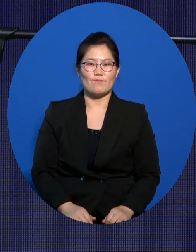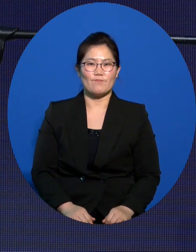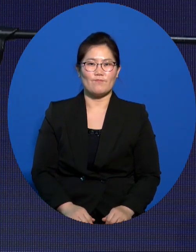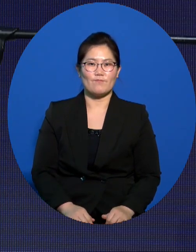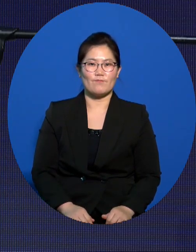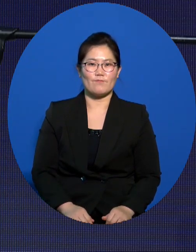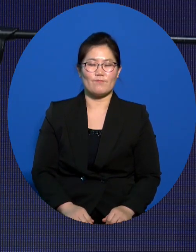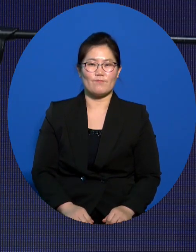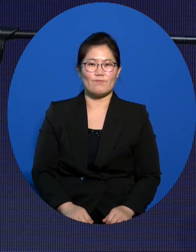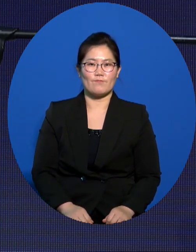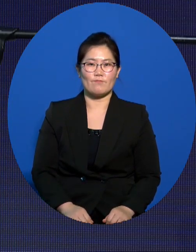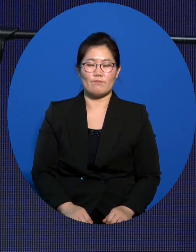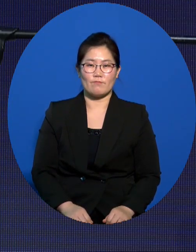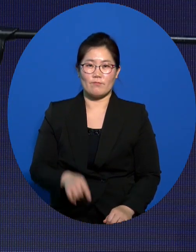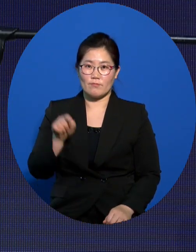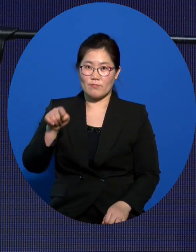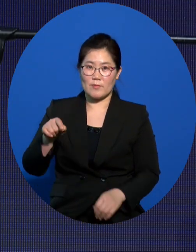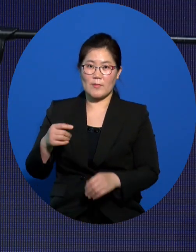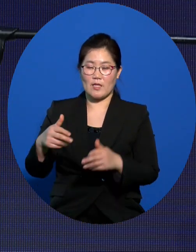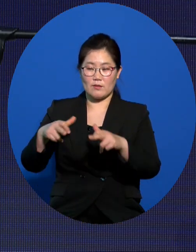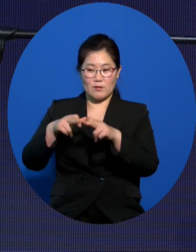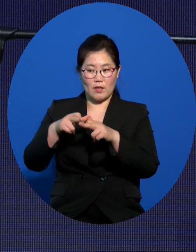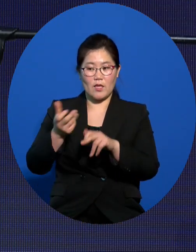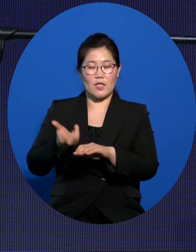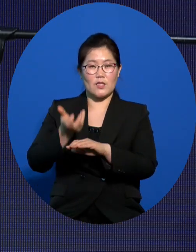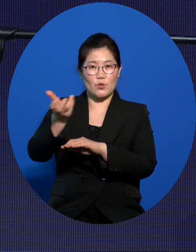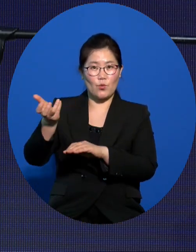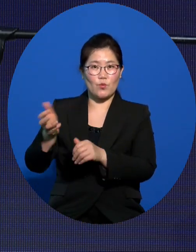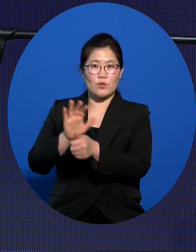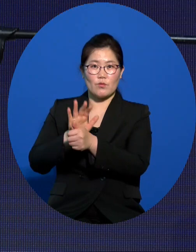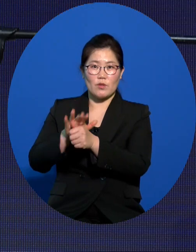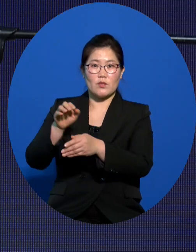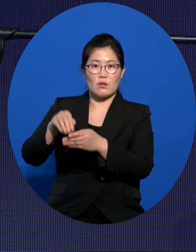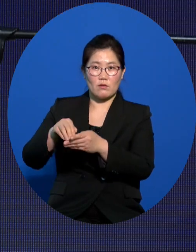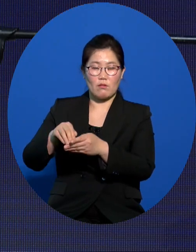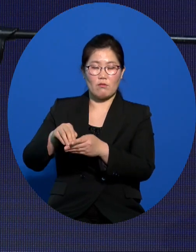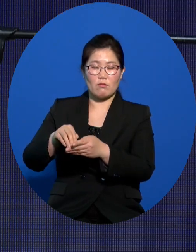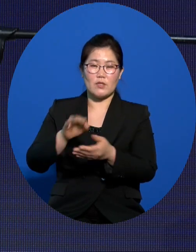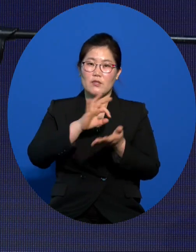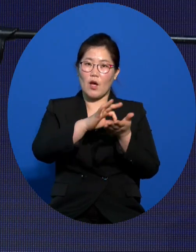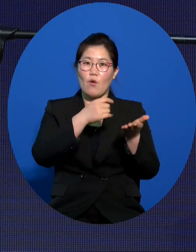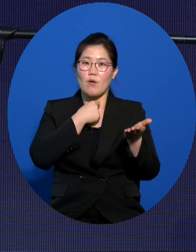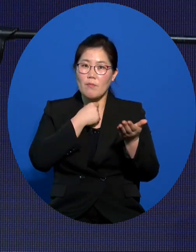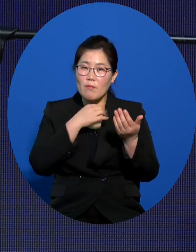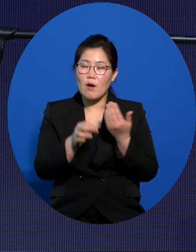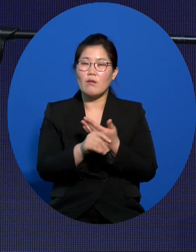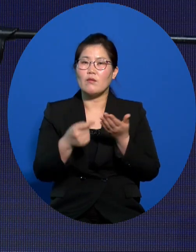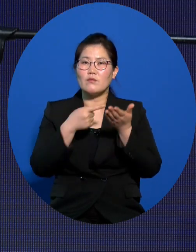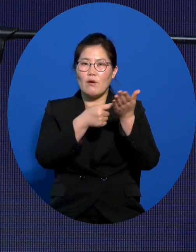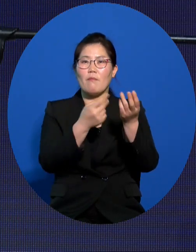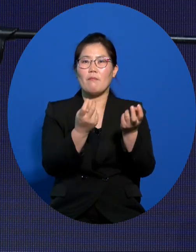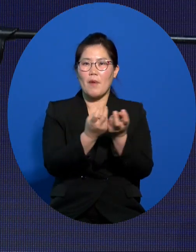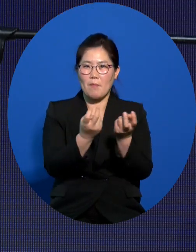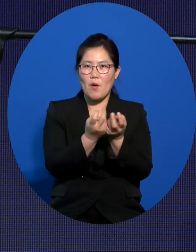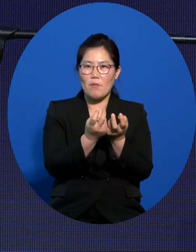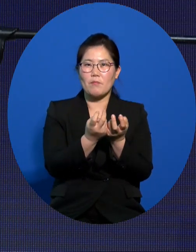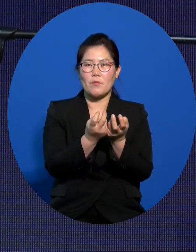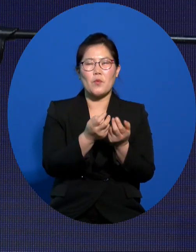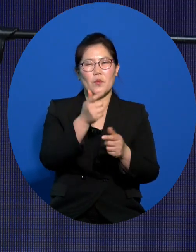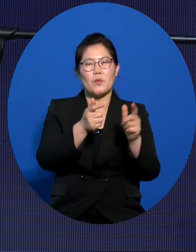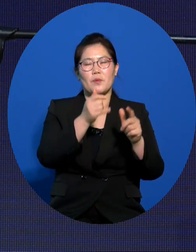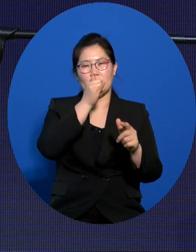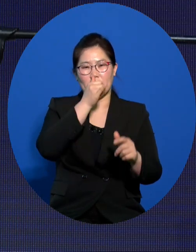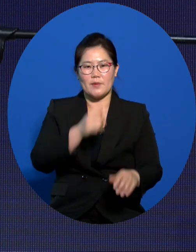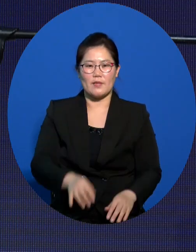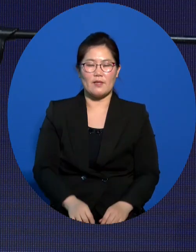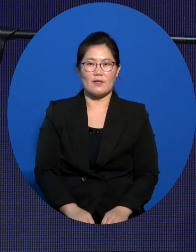disabilities under the provisions. Usage methods may vary by region. Now,